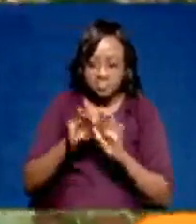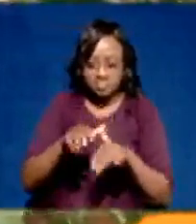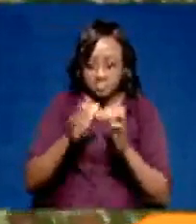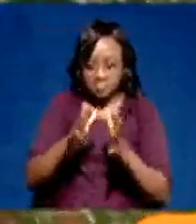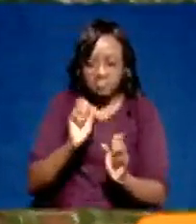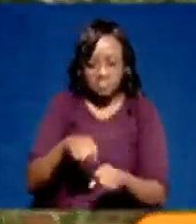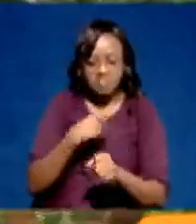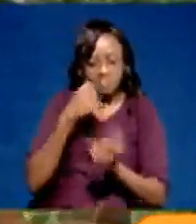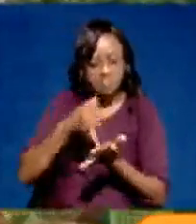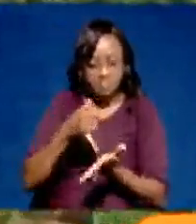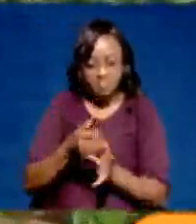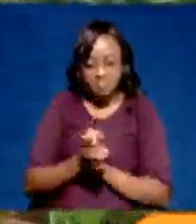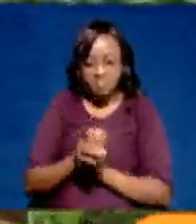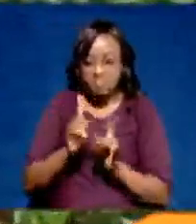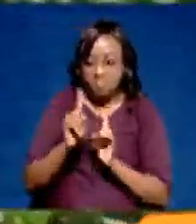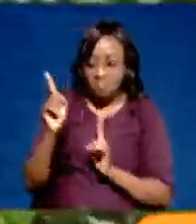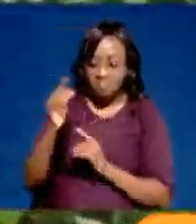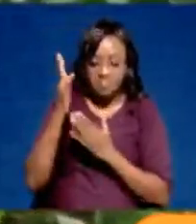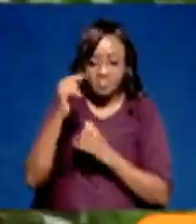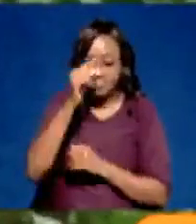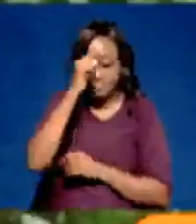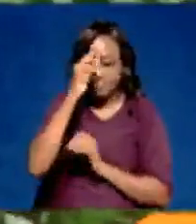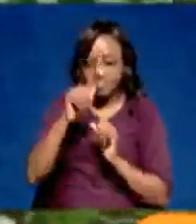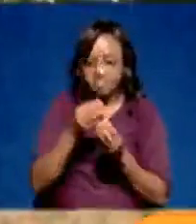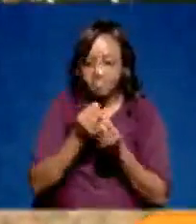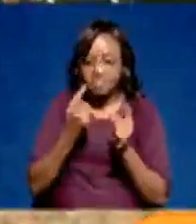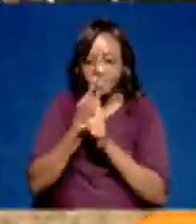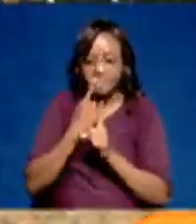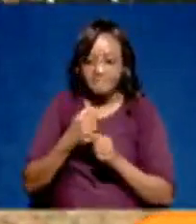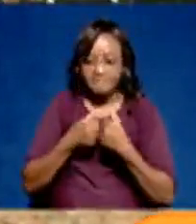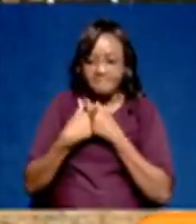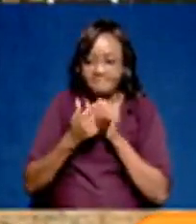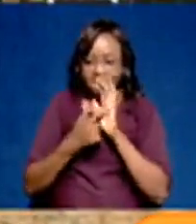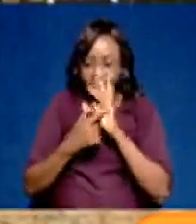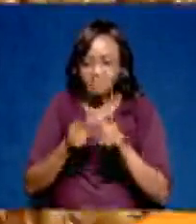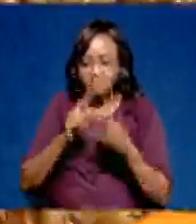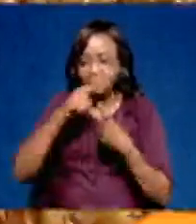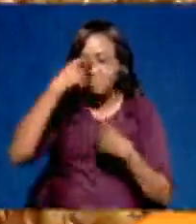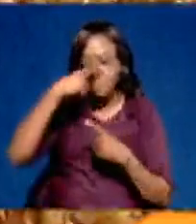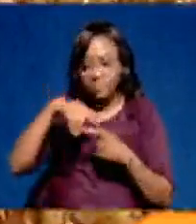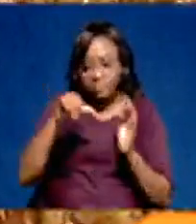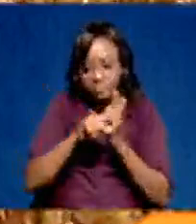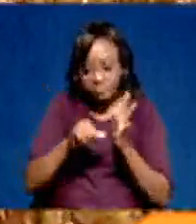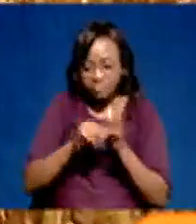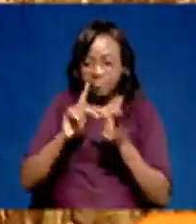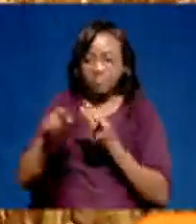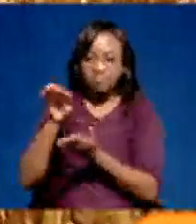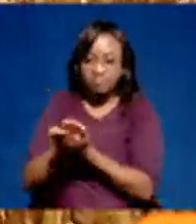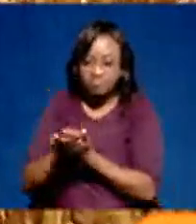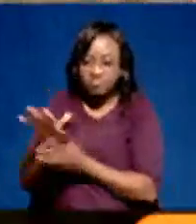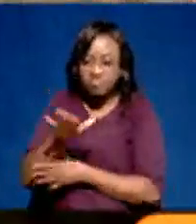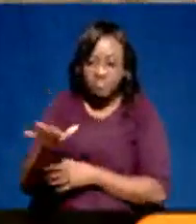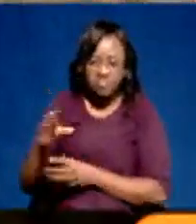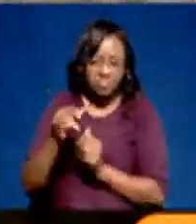Rava Mercantile hopes the government can address some challenges such as policies and lack of proper infrastructure to reach farmers in remote